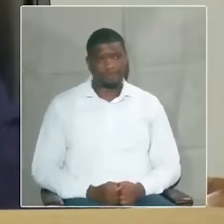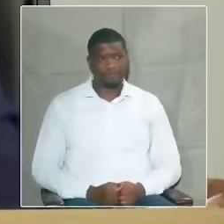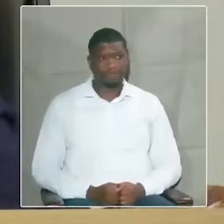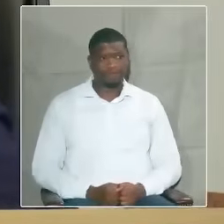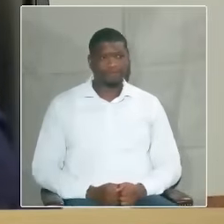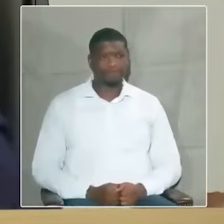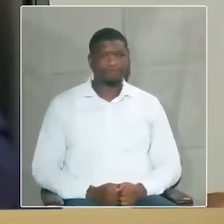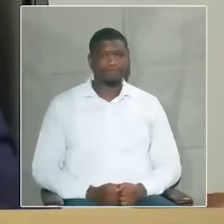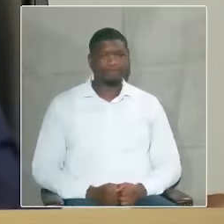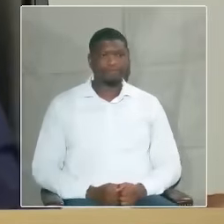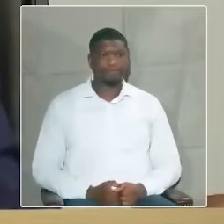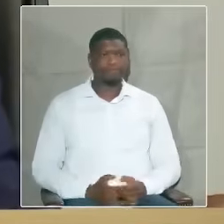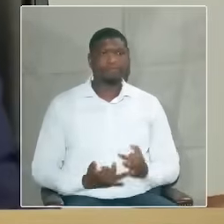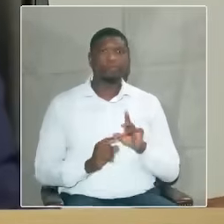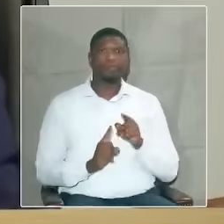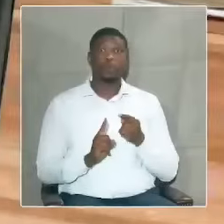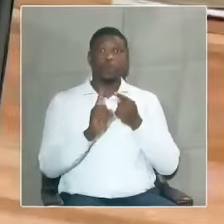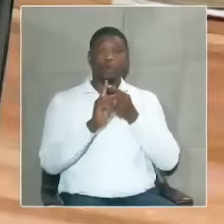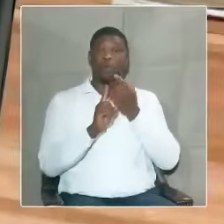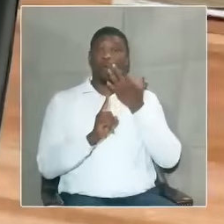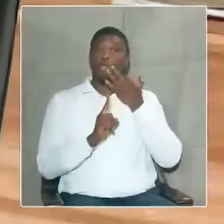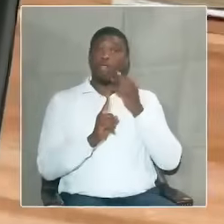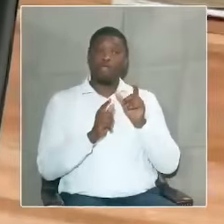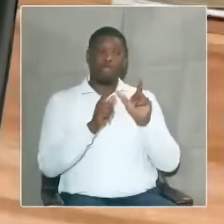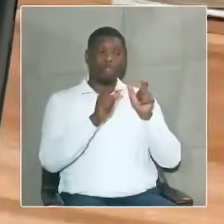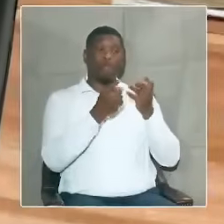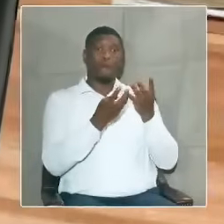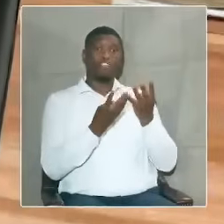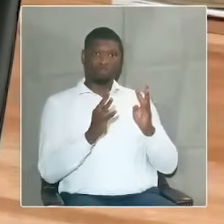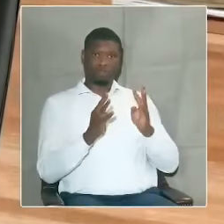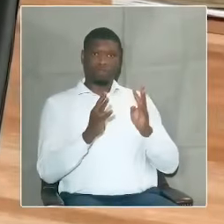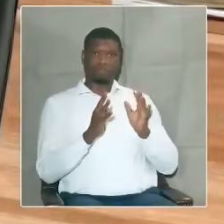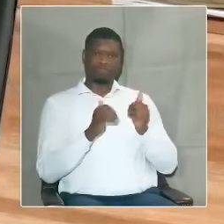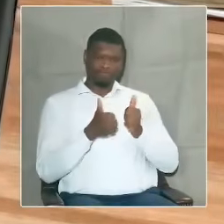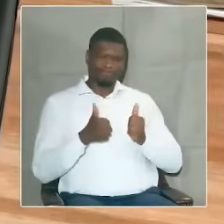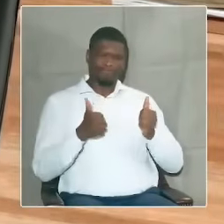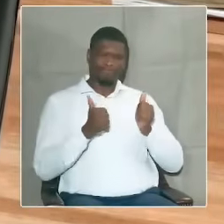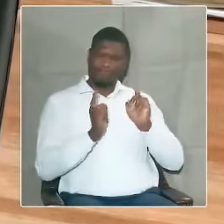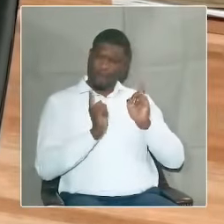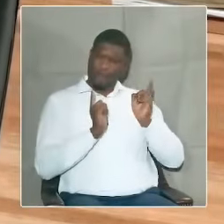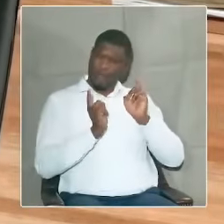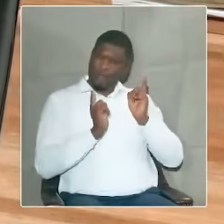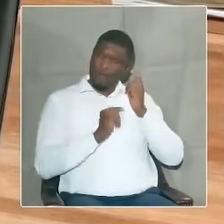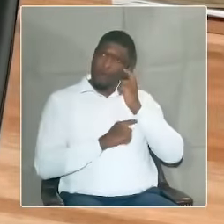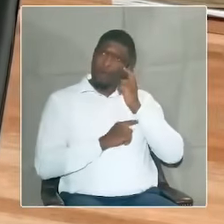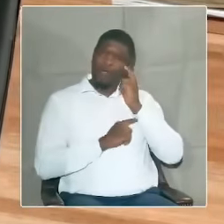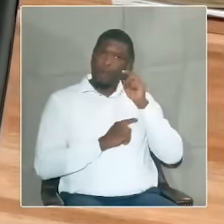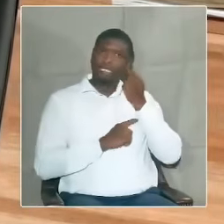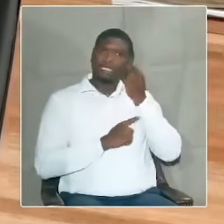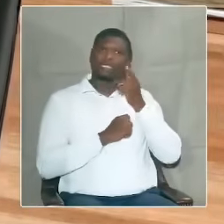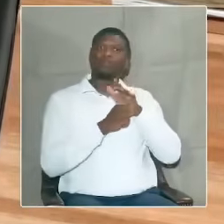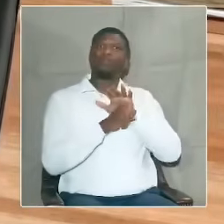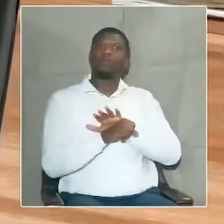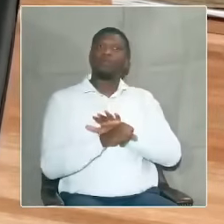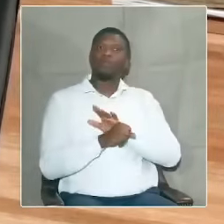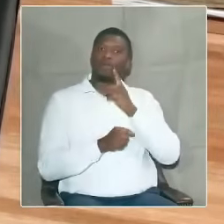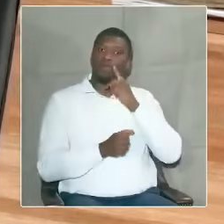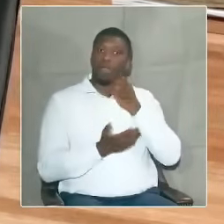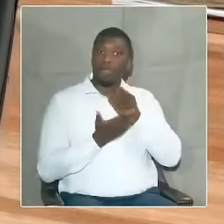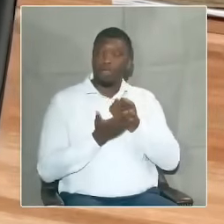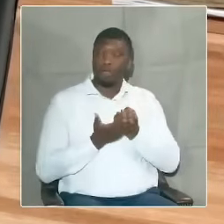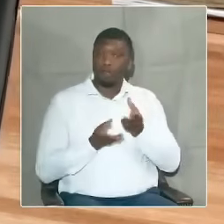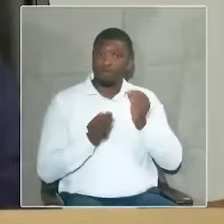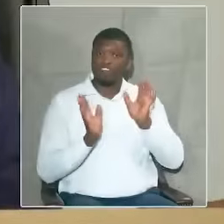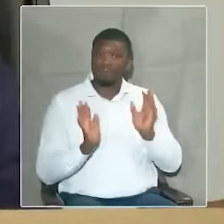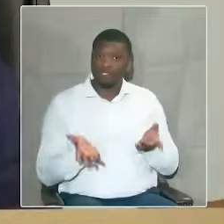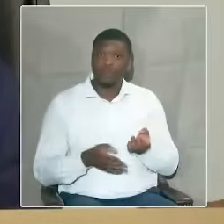Thanks, Commissioners. So that when the commissioners apply themselves to this issue, they've got to understand what your evidence is.